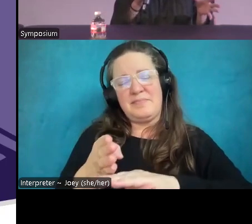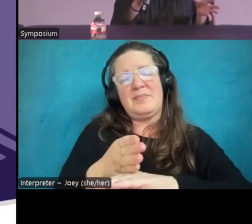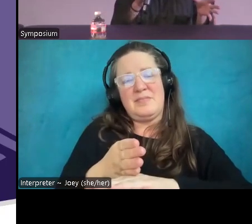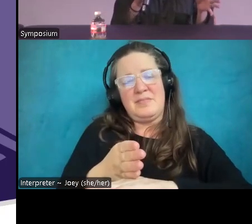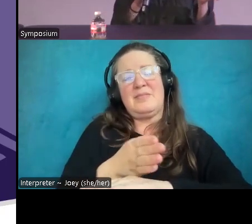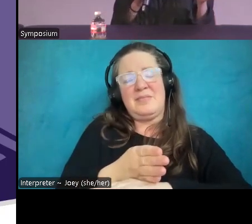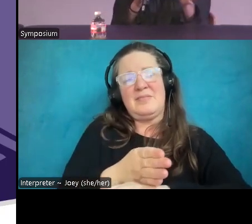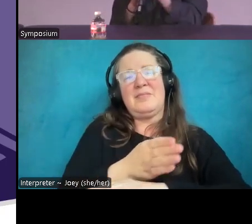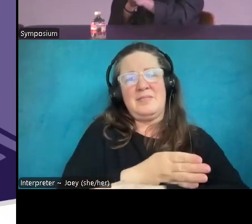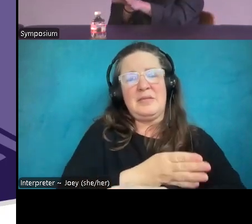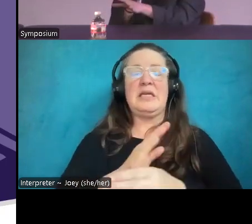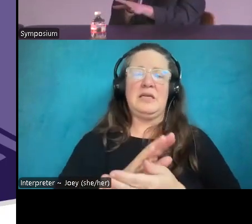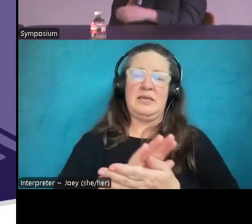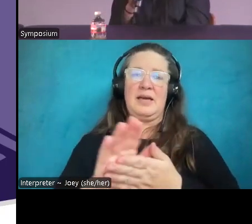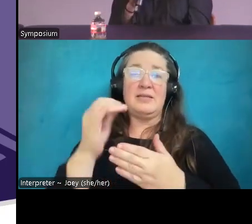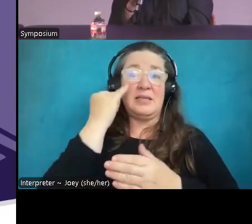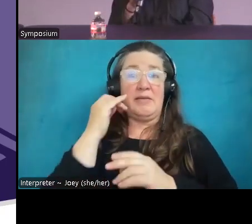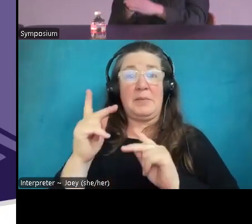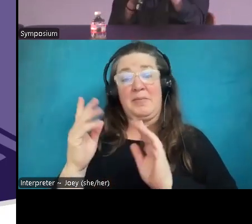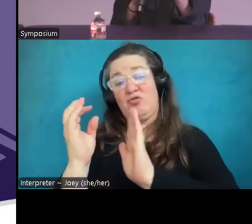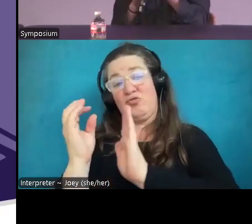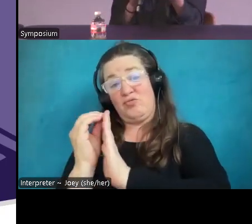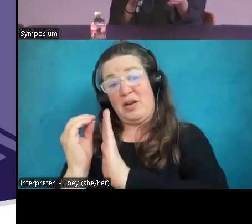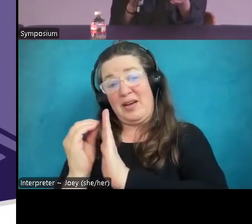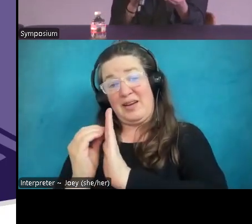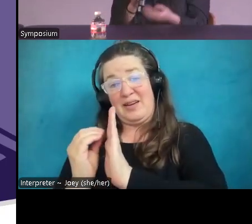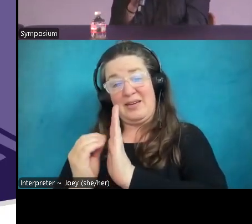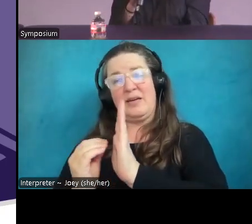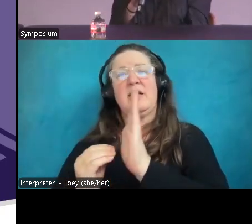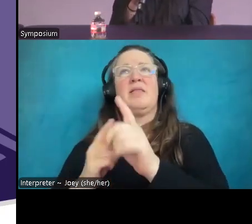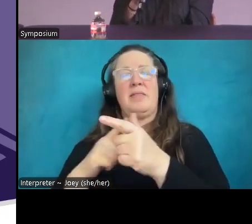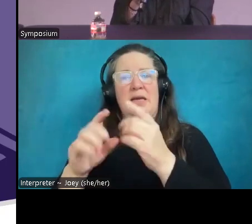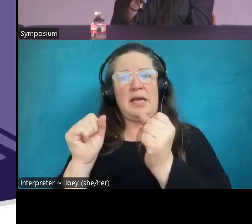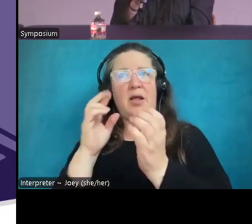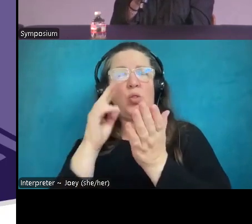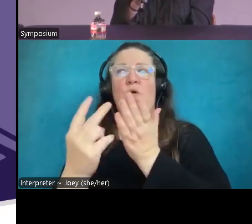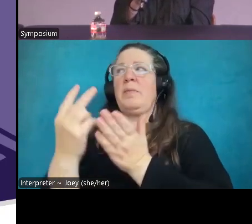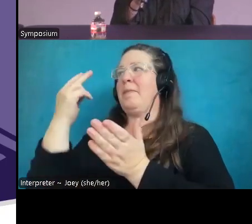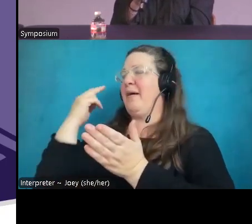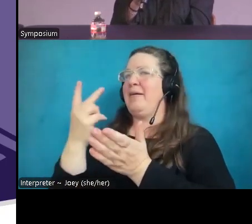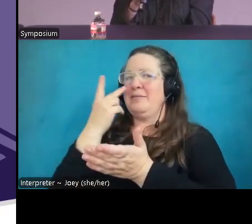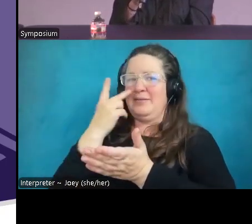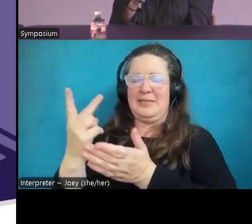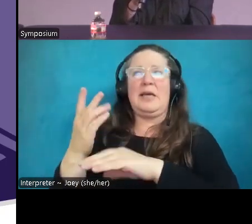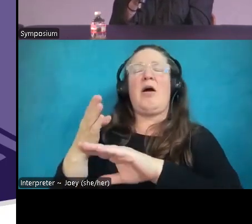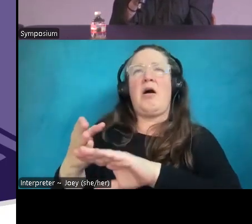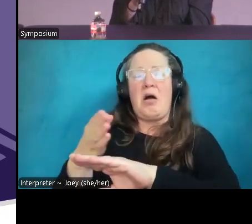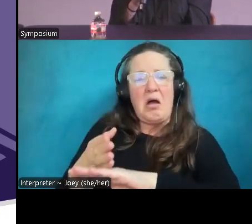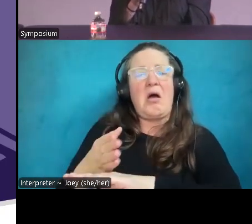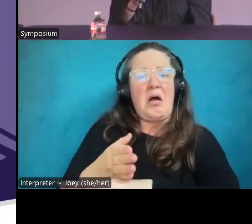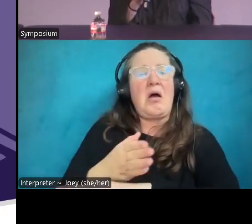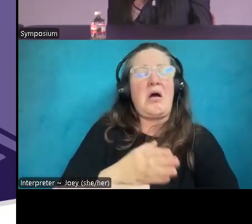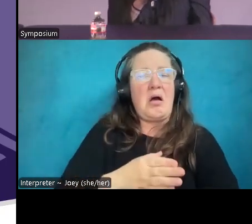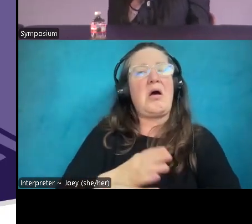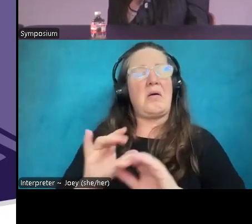you started and what you're able to do now. With or without setbacks, right? Because those are obviously a thing. So